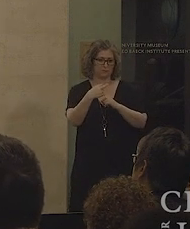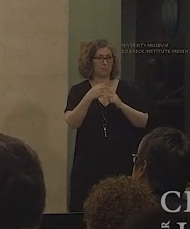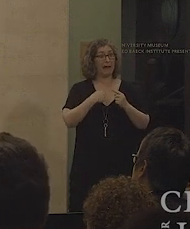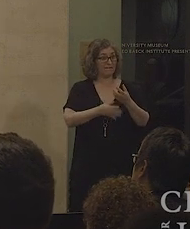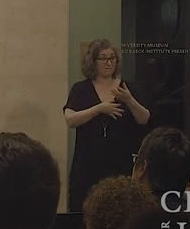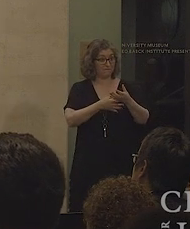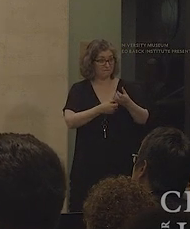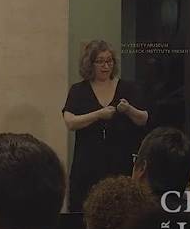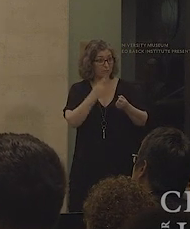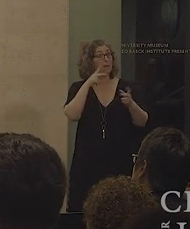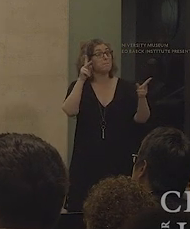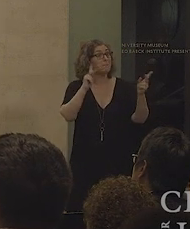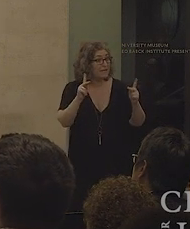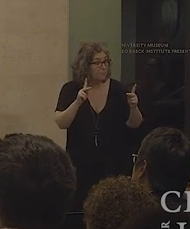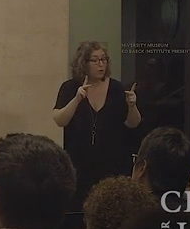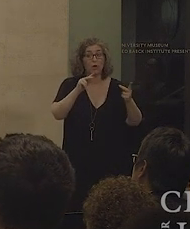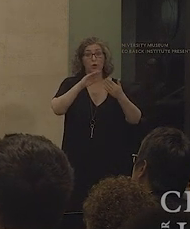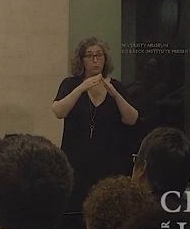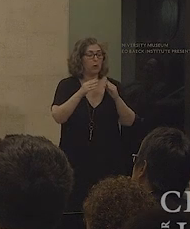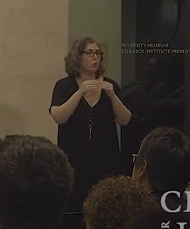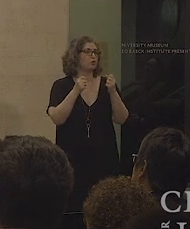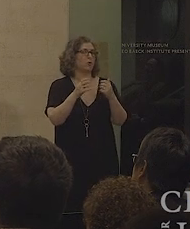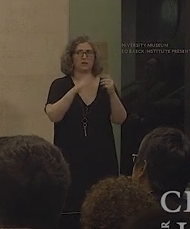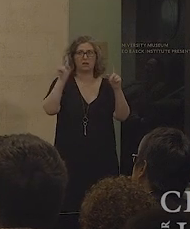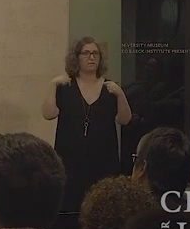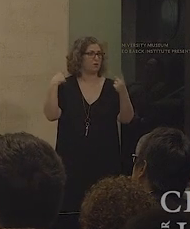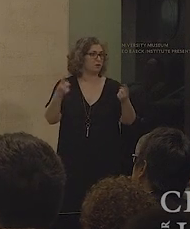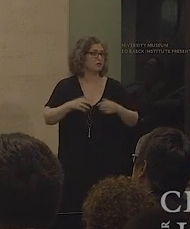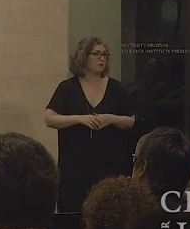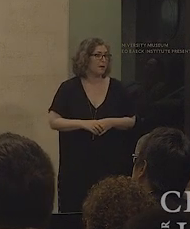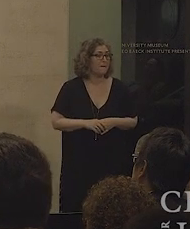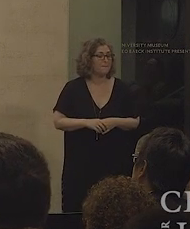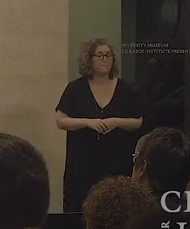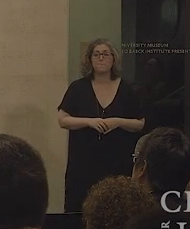and community got stronger than it's ever been. I have met